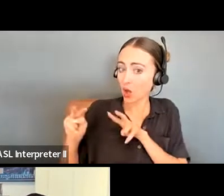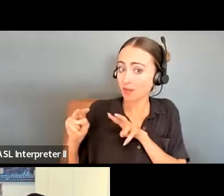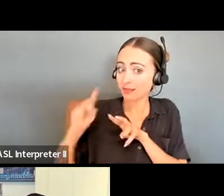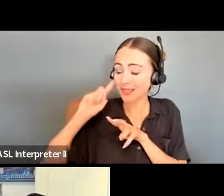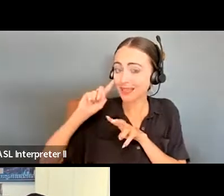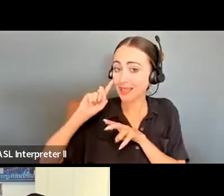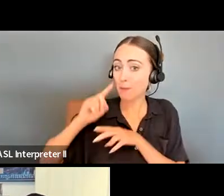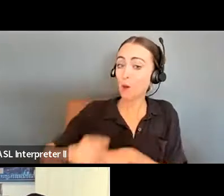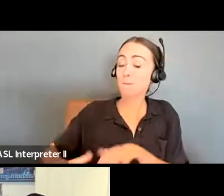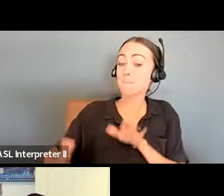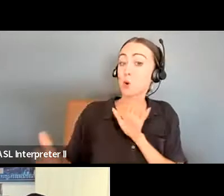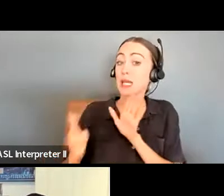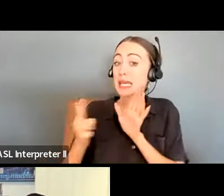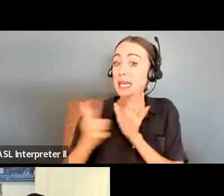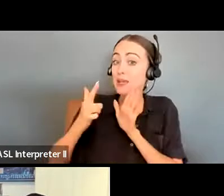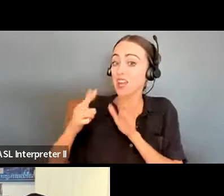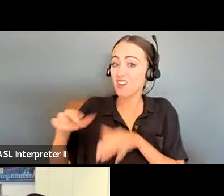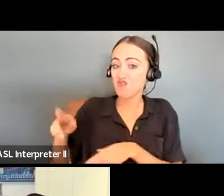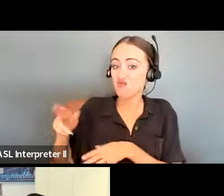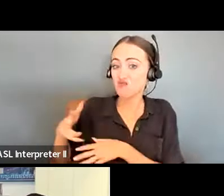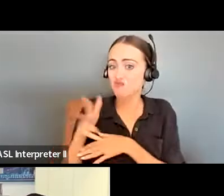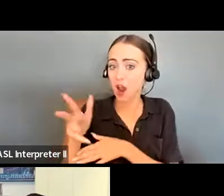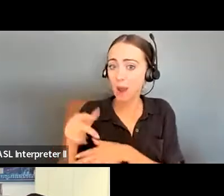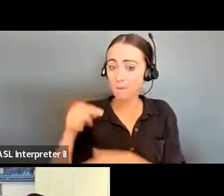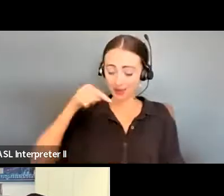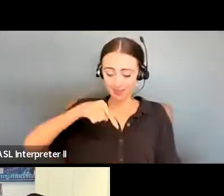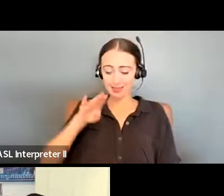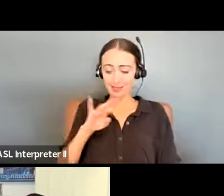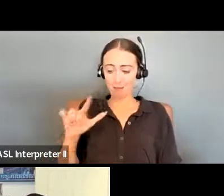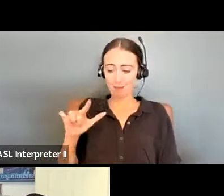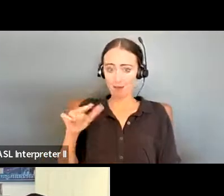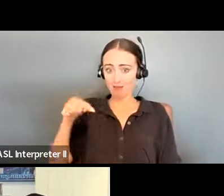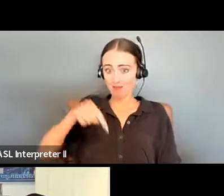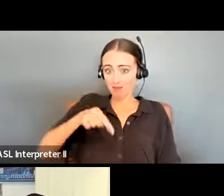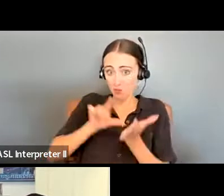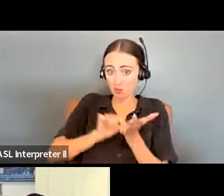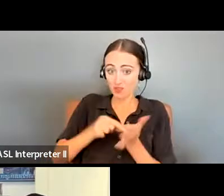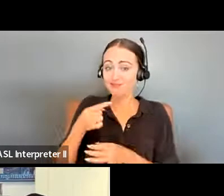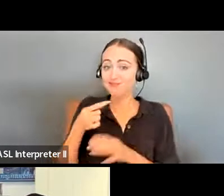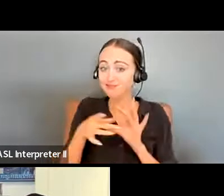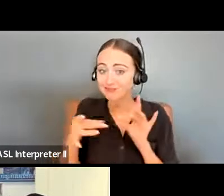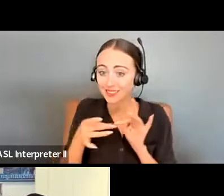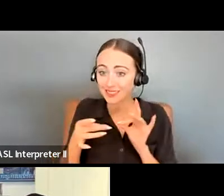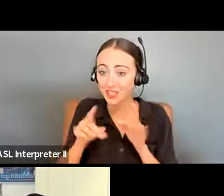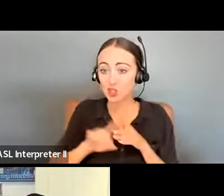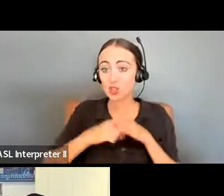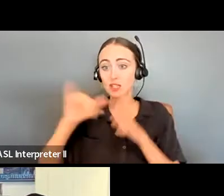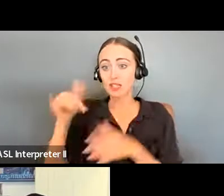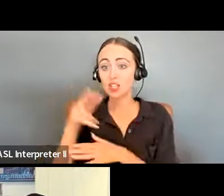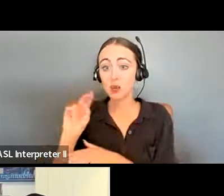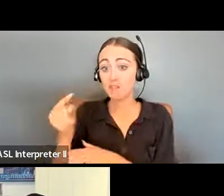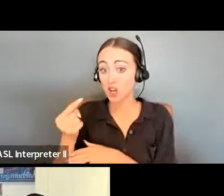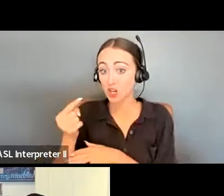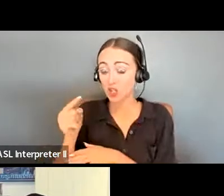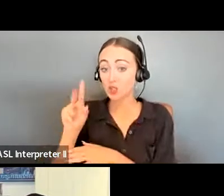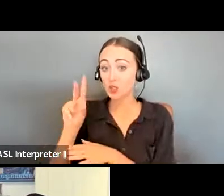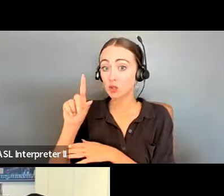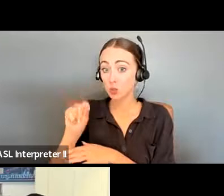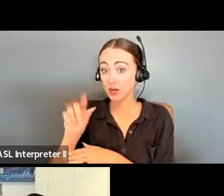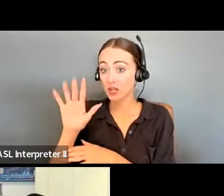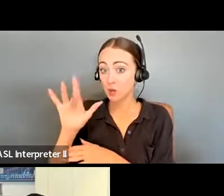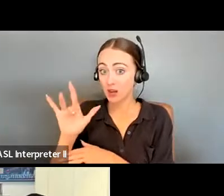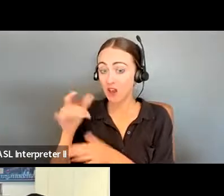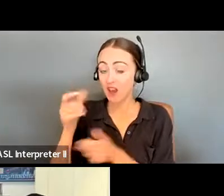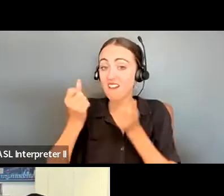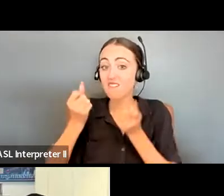right turn on red? So what the bill says, the committee print says, is beginning January 1st, 2025, a motor